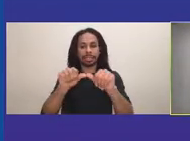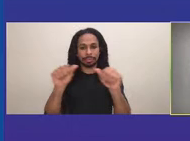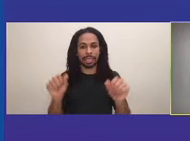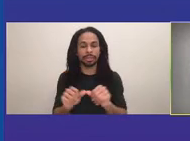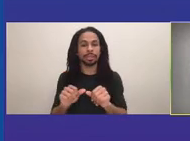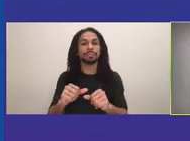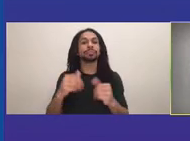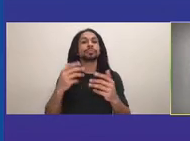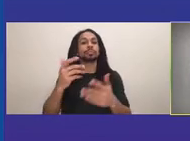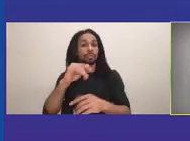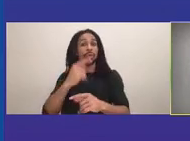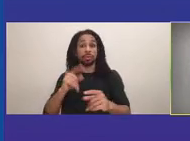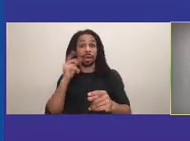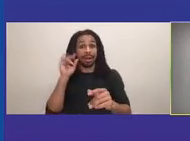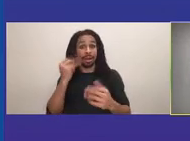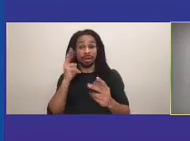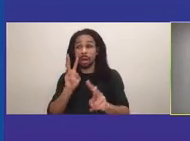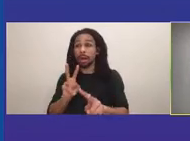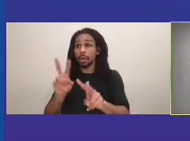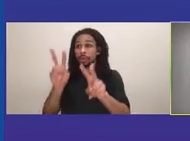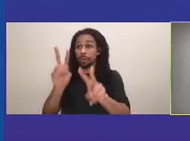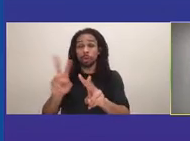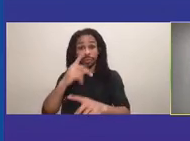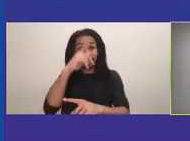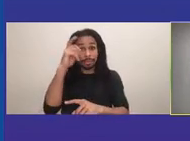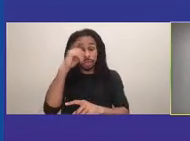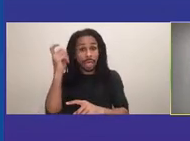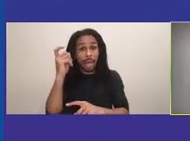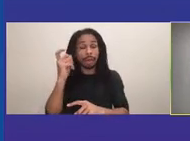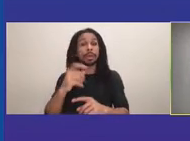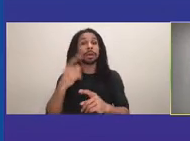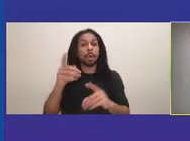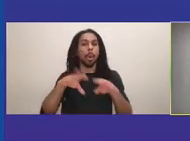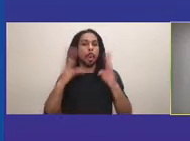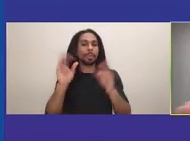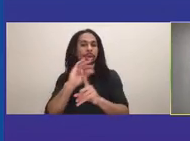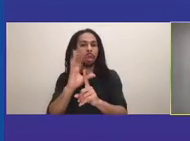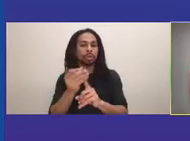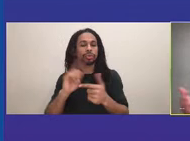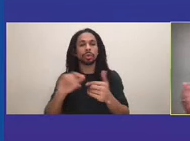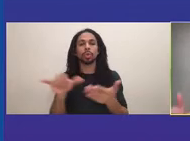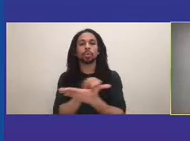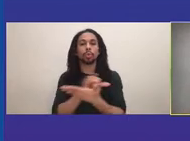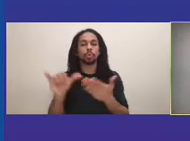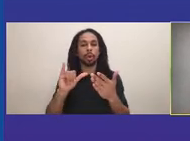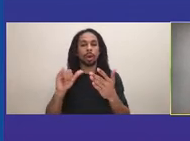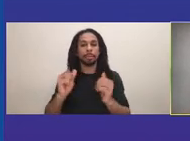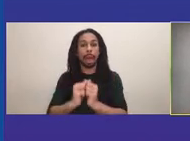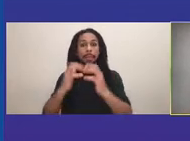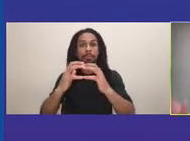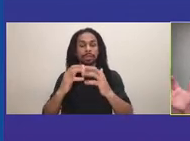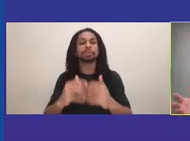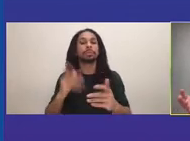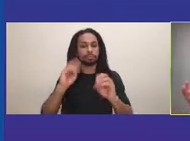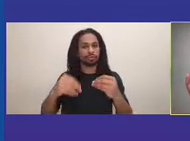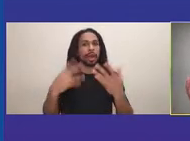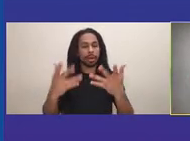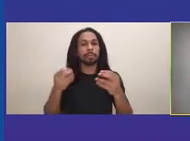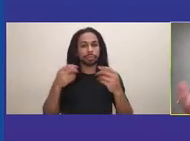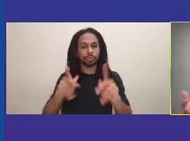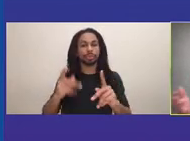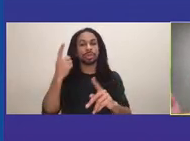many public programs that are coming up, like Open Culture and New York Pop-Ups, are providing an opportunity